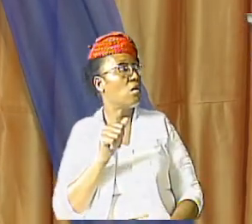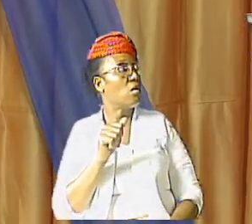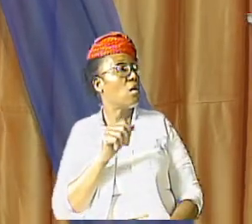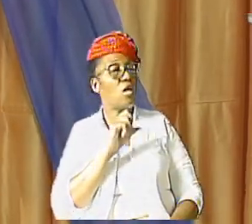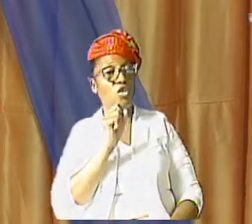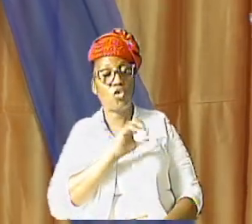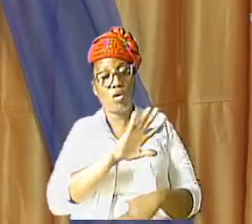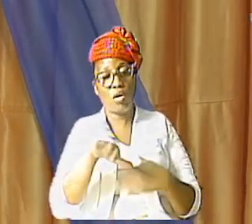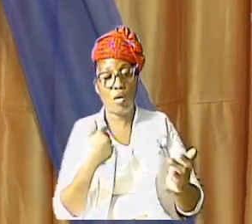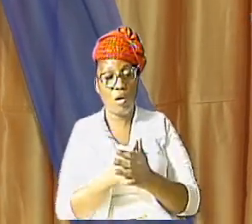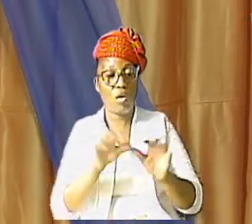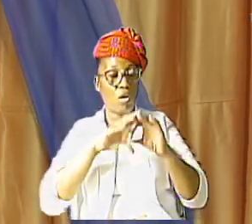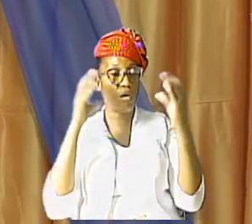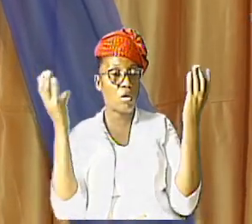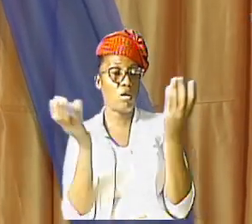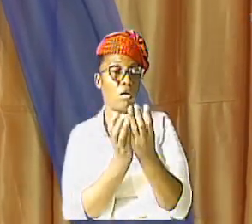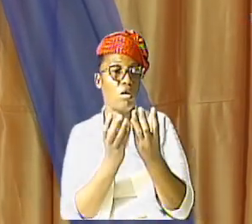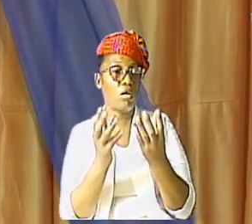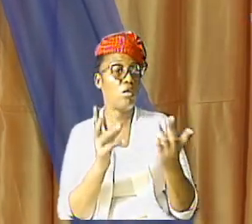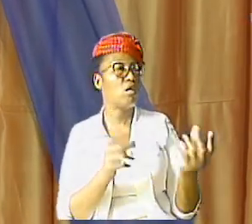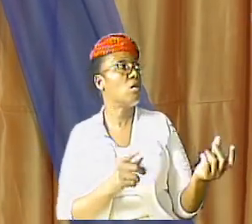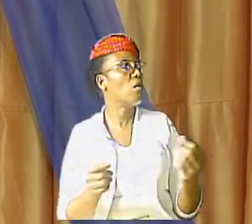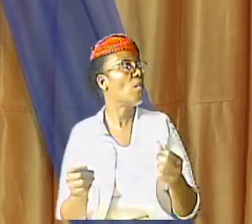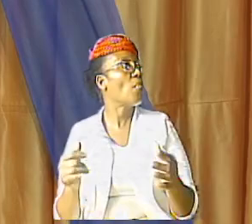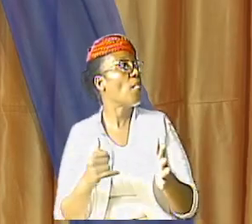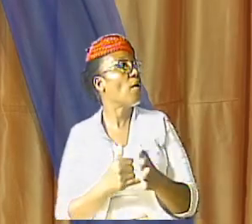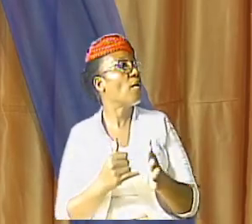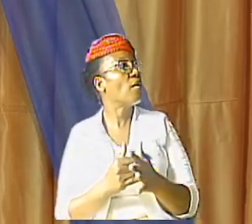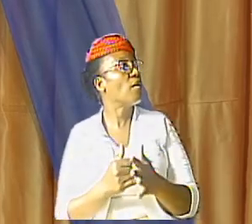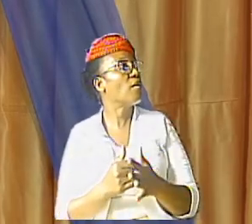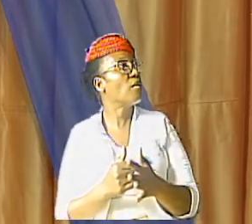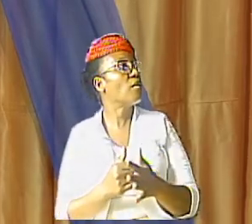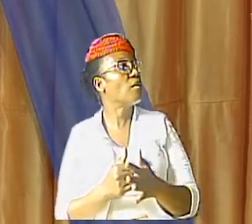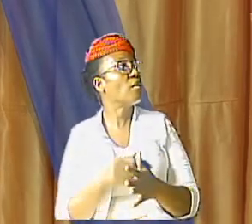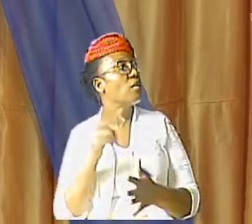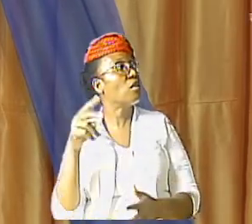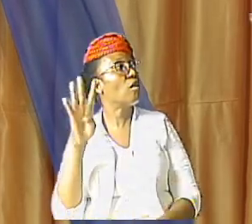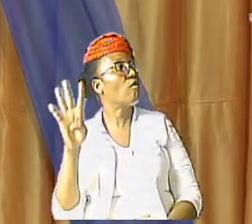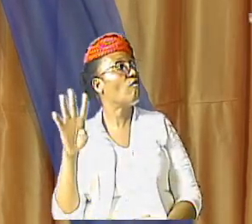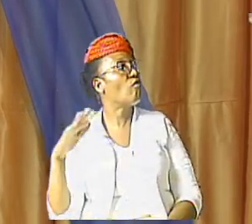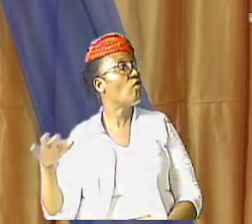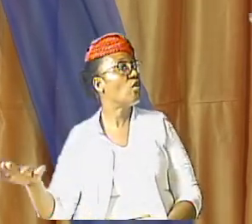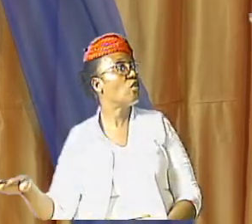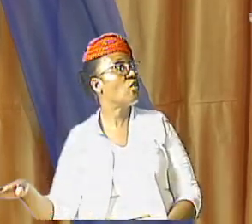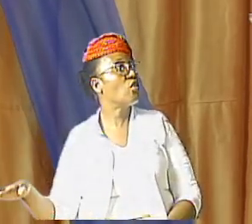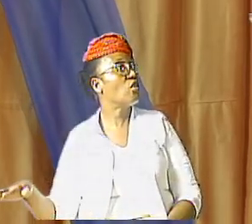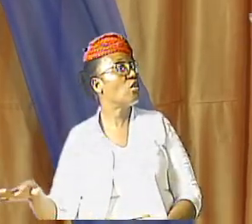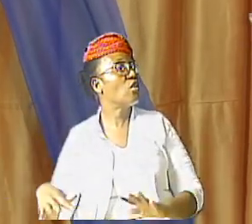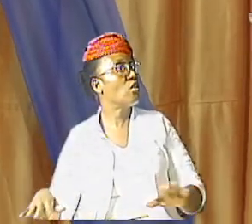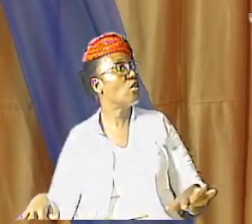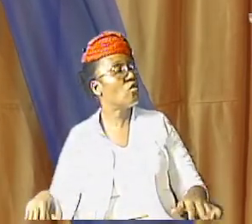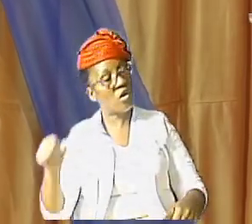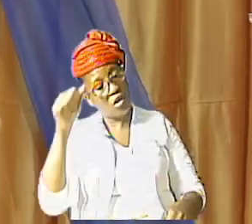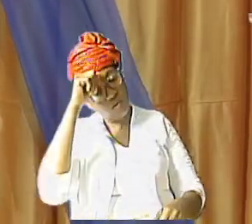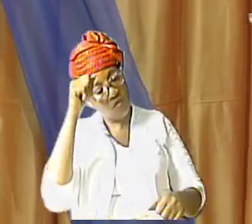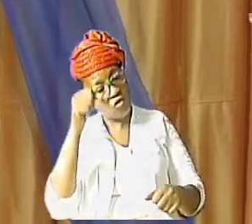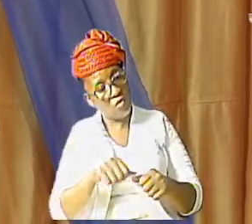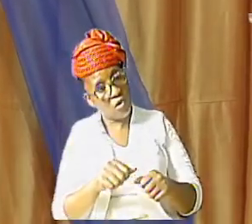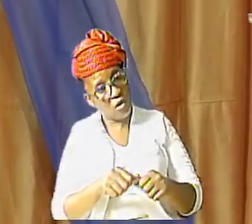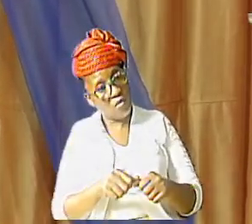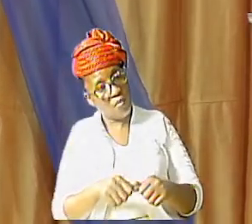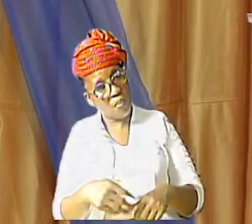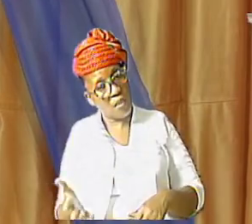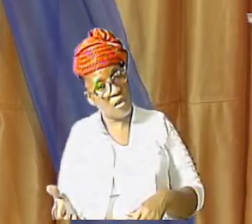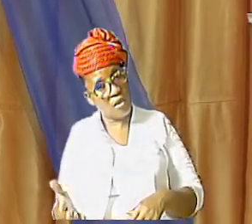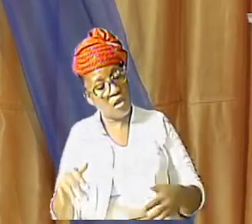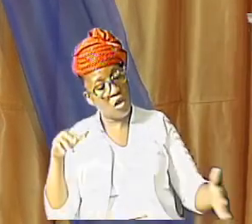highlight 4 students that did well today. Yes, they remember, they did study, and they were